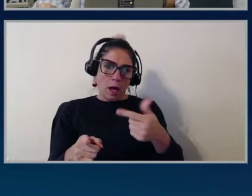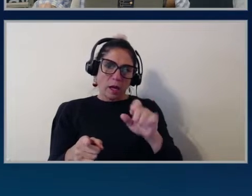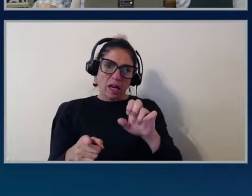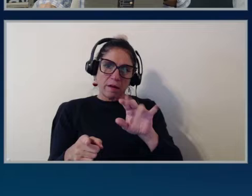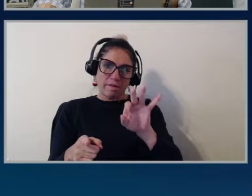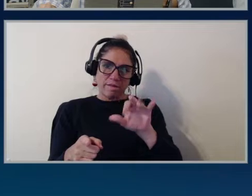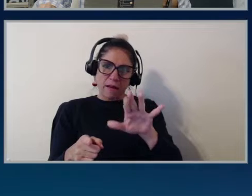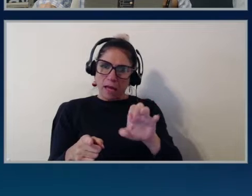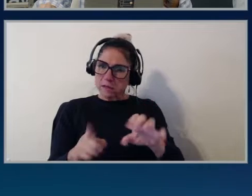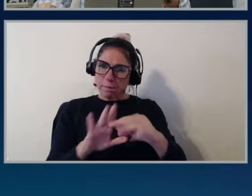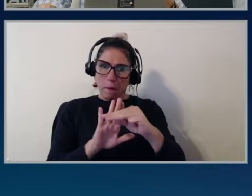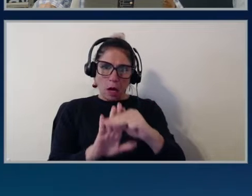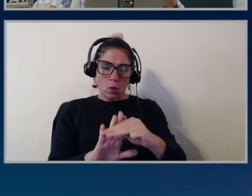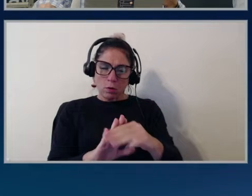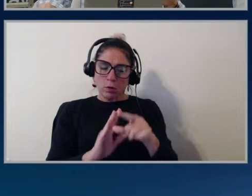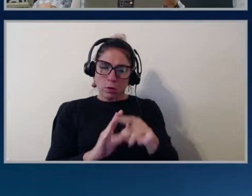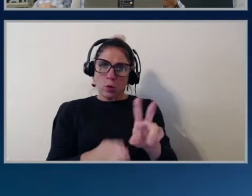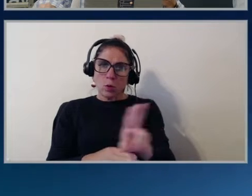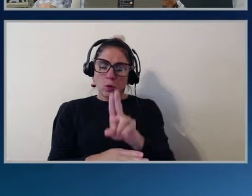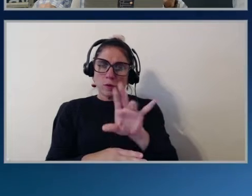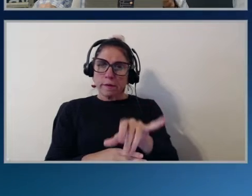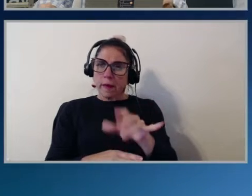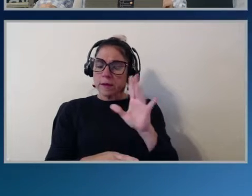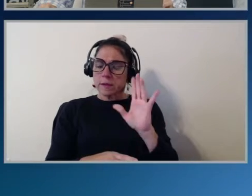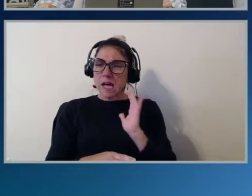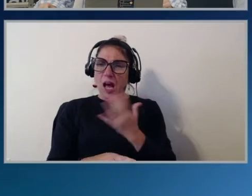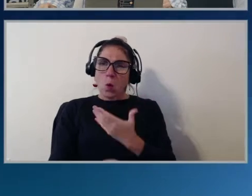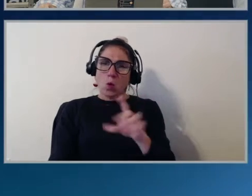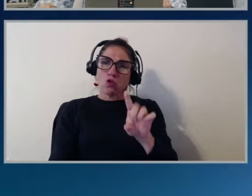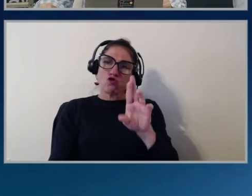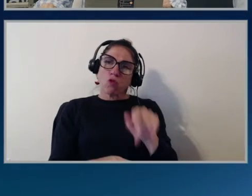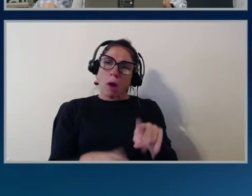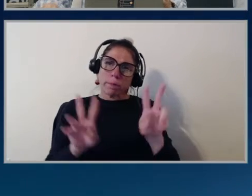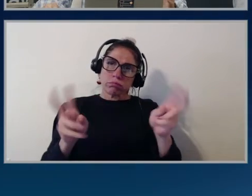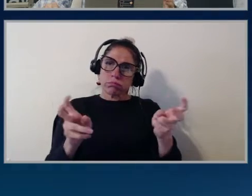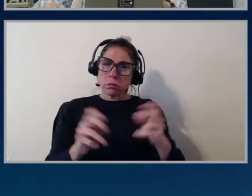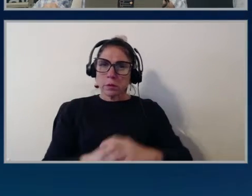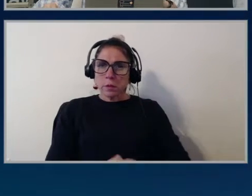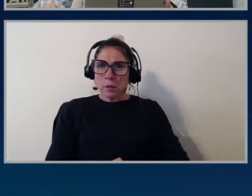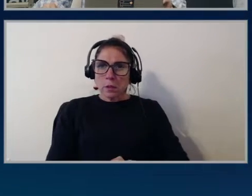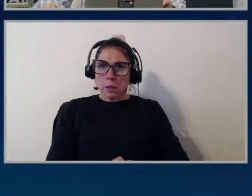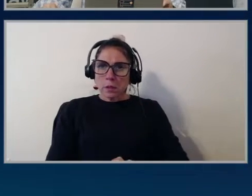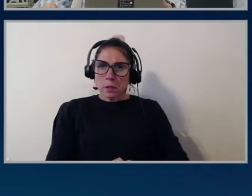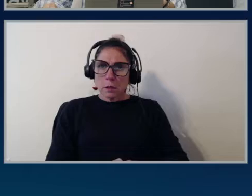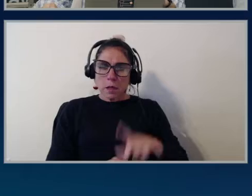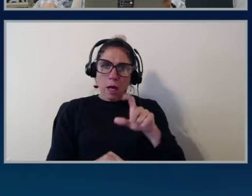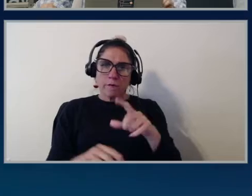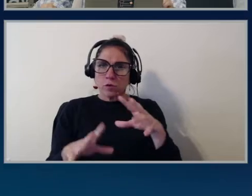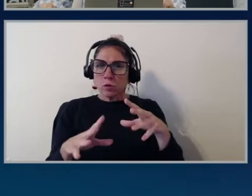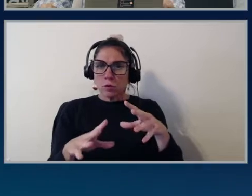just using this model as our draft model. Got it. So, well, you have to supply your own